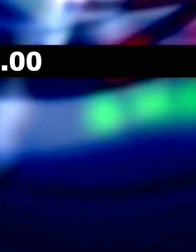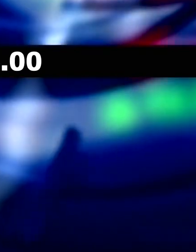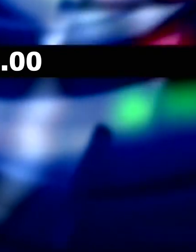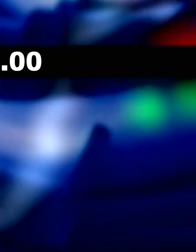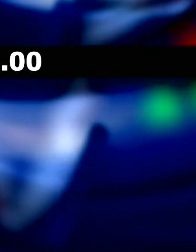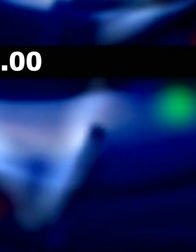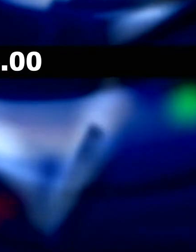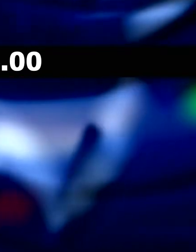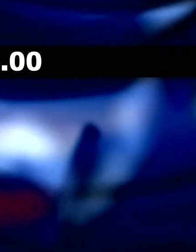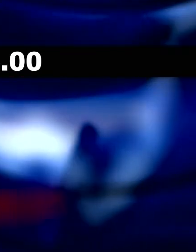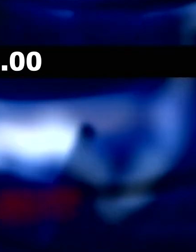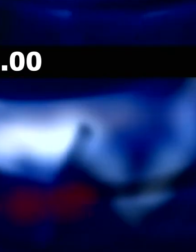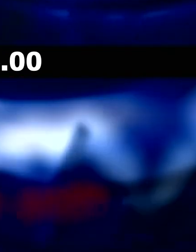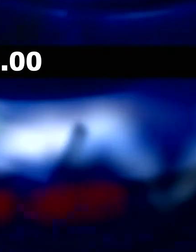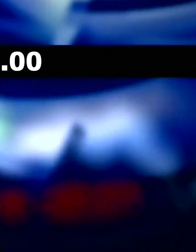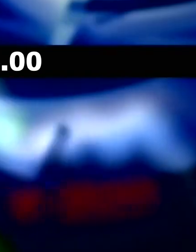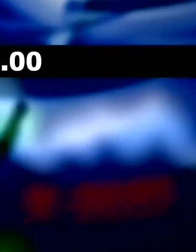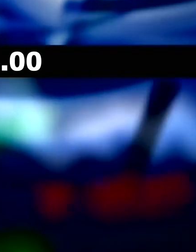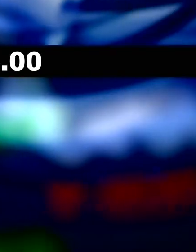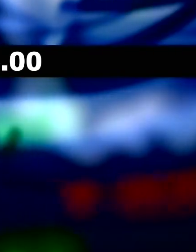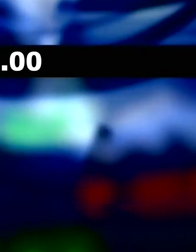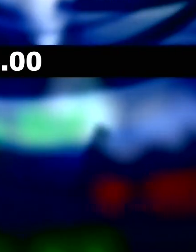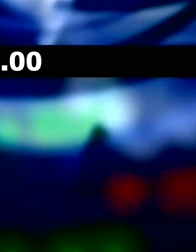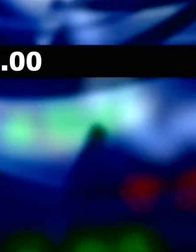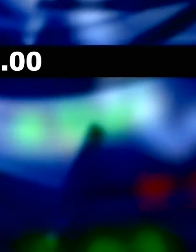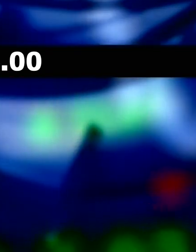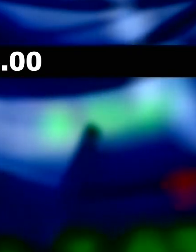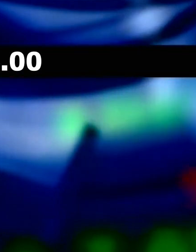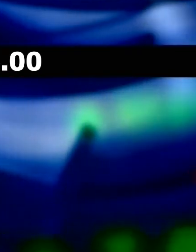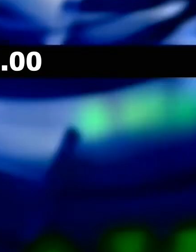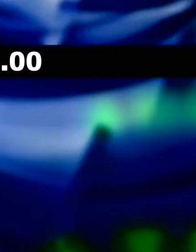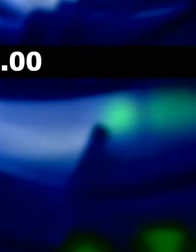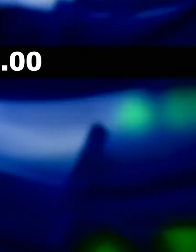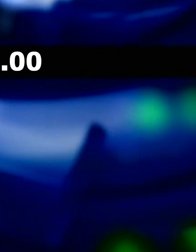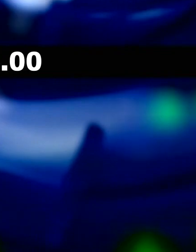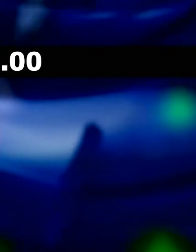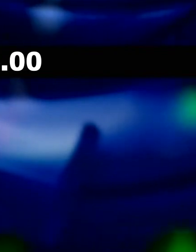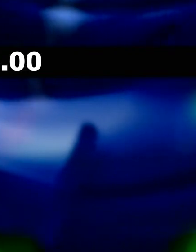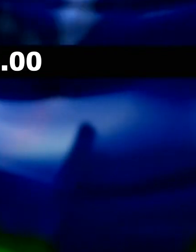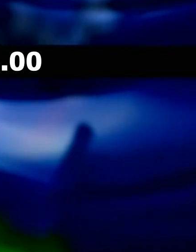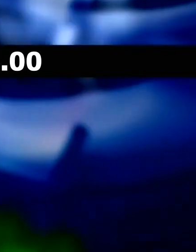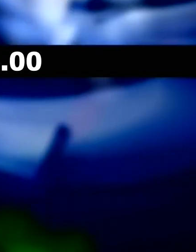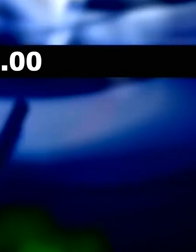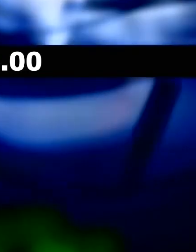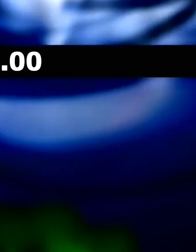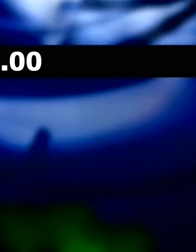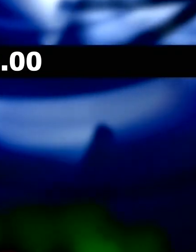the sole security, trading 100 shares at $31 each.